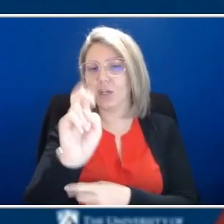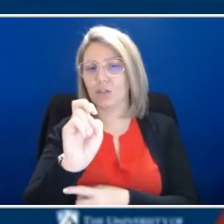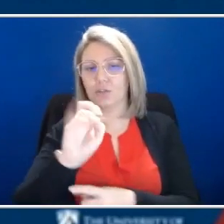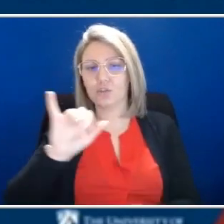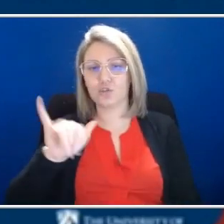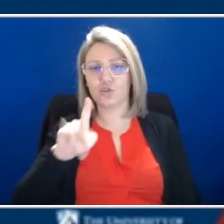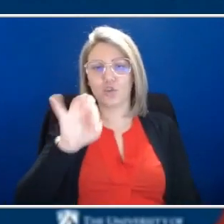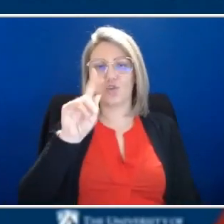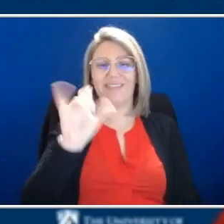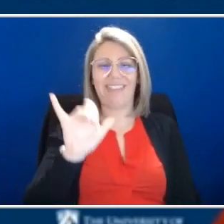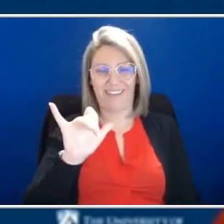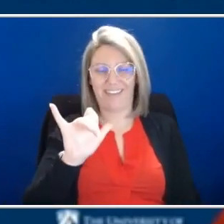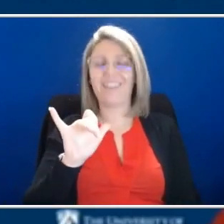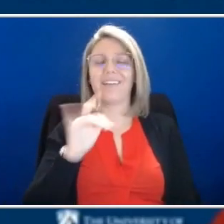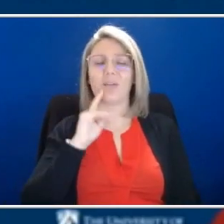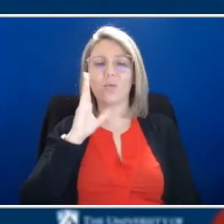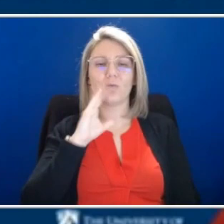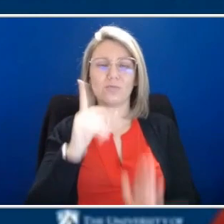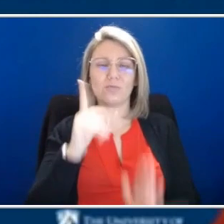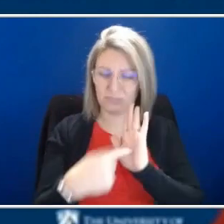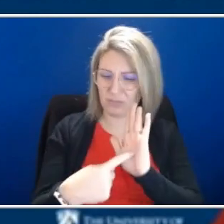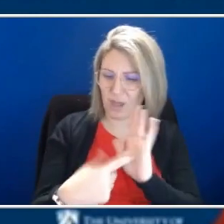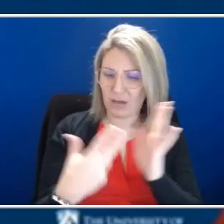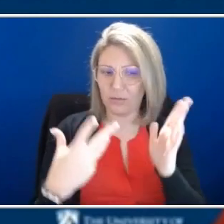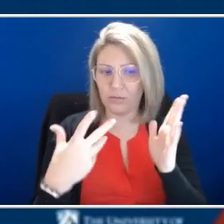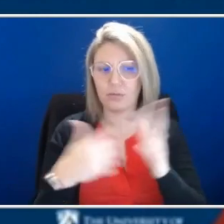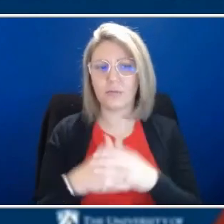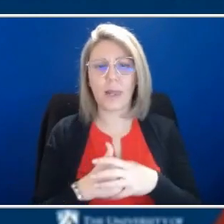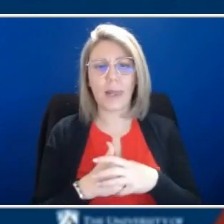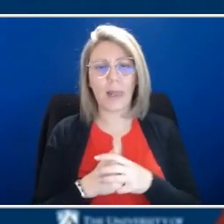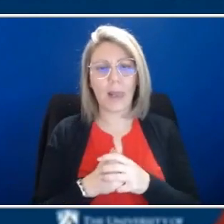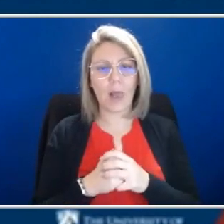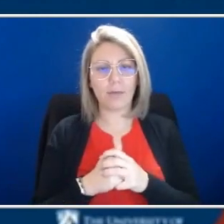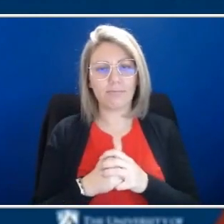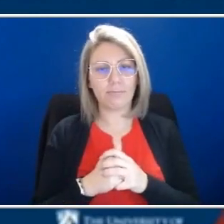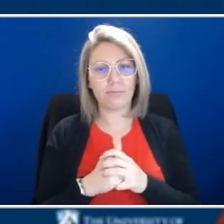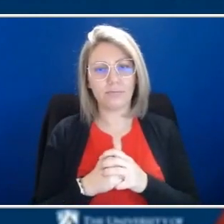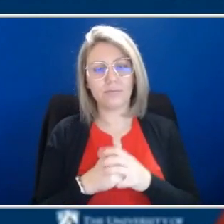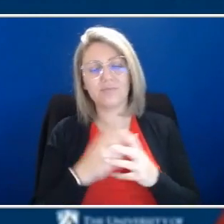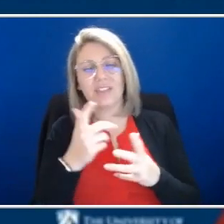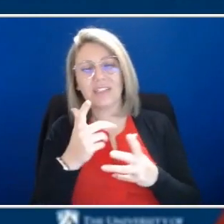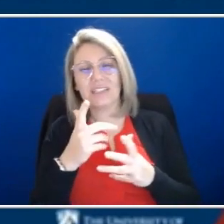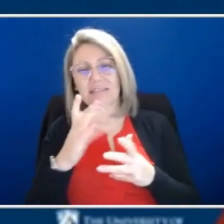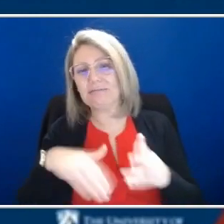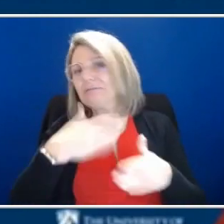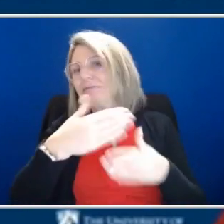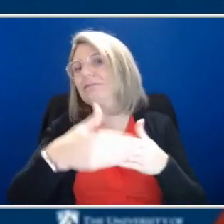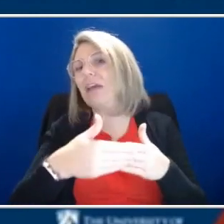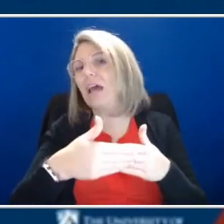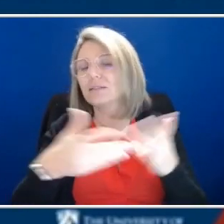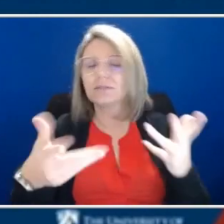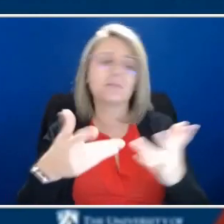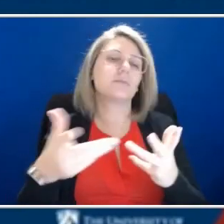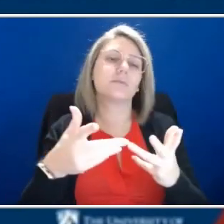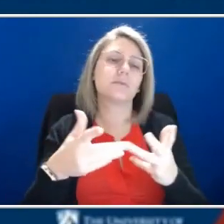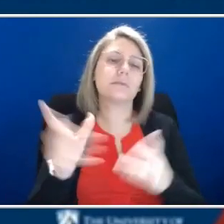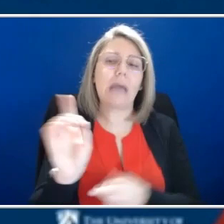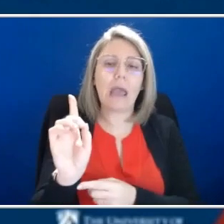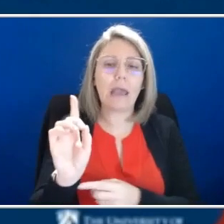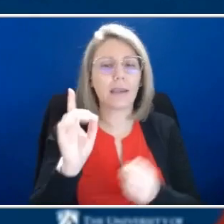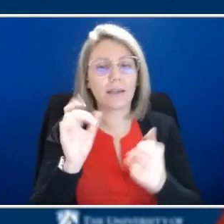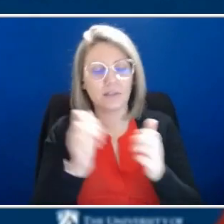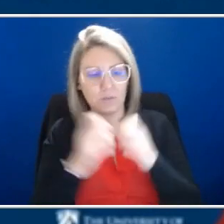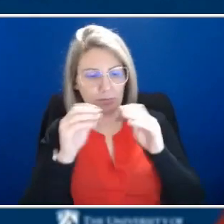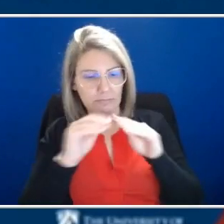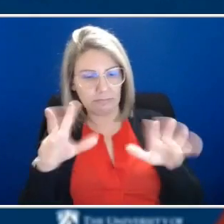to model, in the coming decades, how much we are going to have spillover events with all that is going